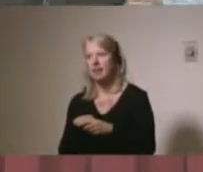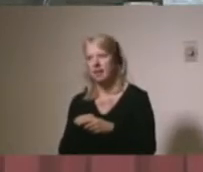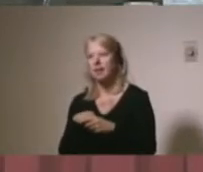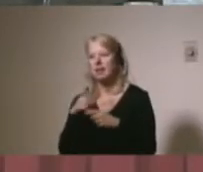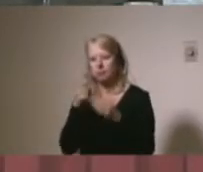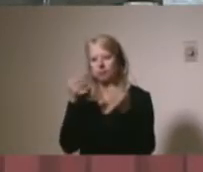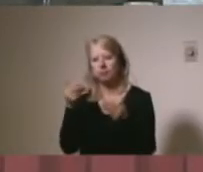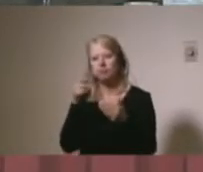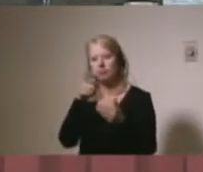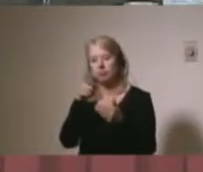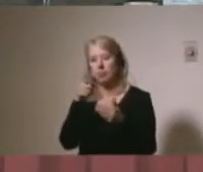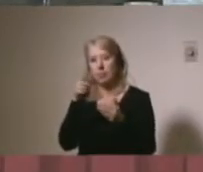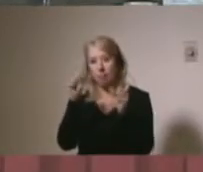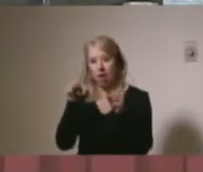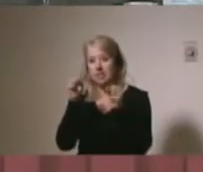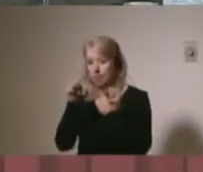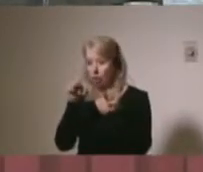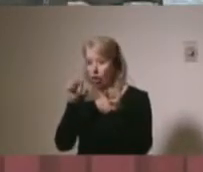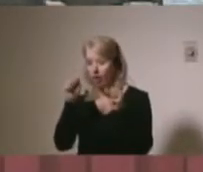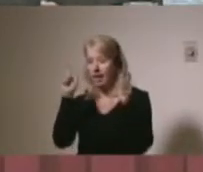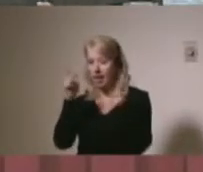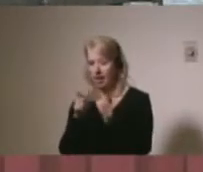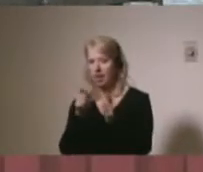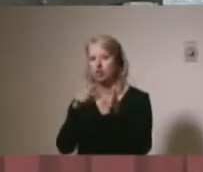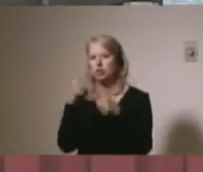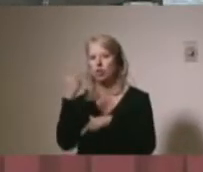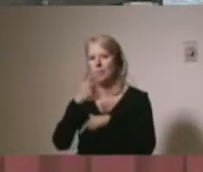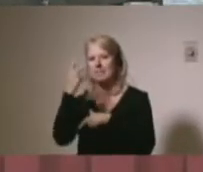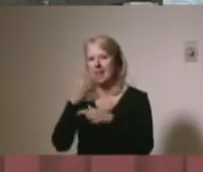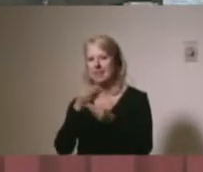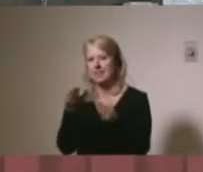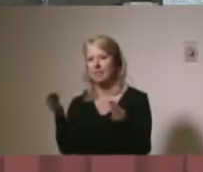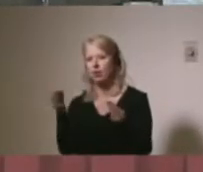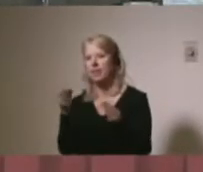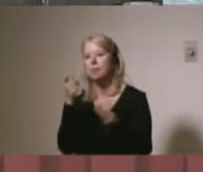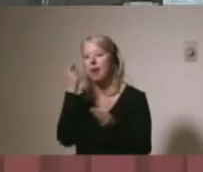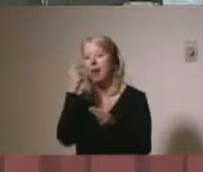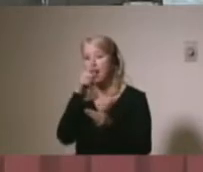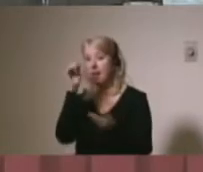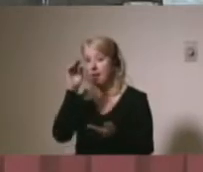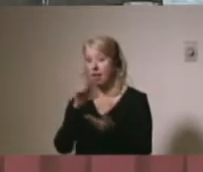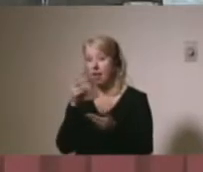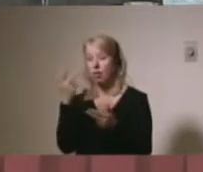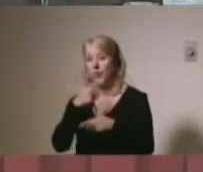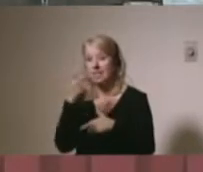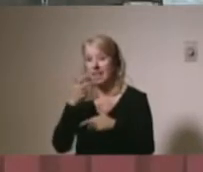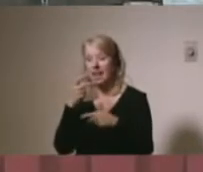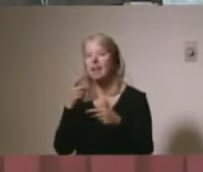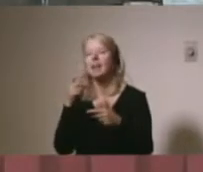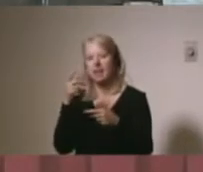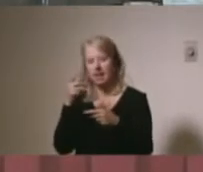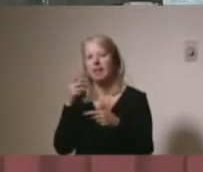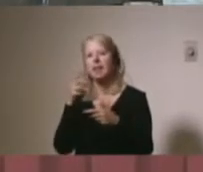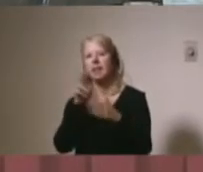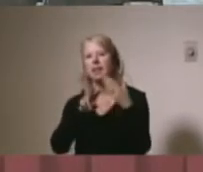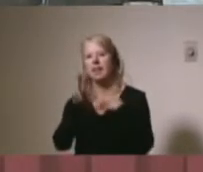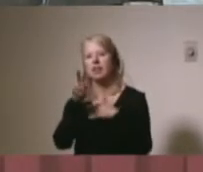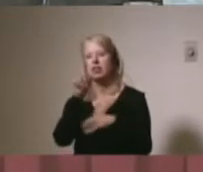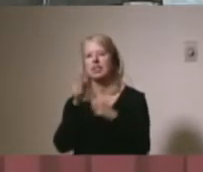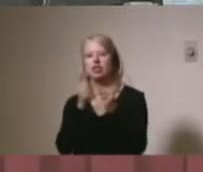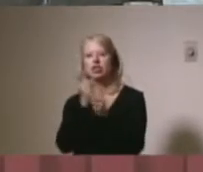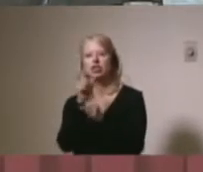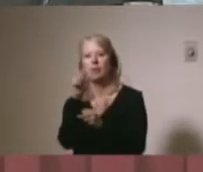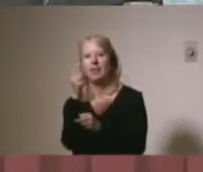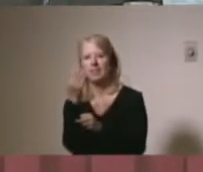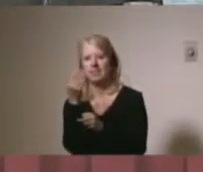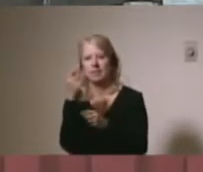to go to 3-day delivery. But it can't go there until 2015. And then the other thing,